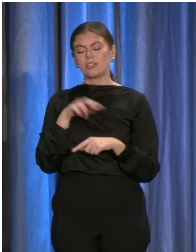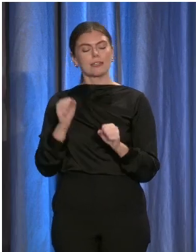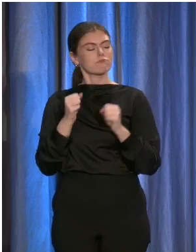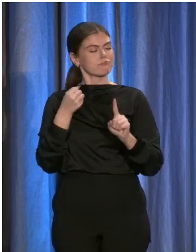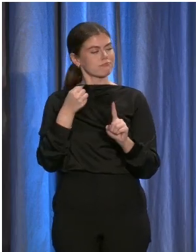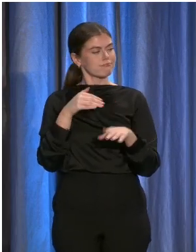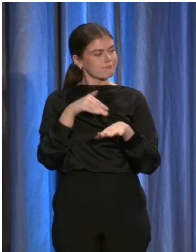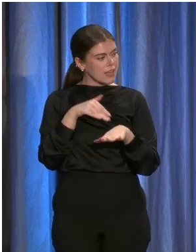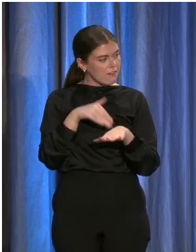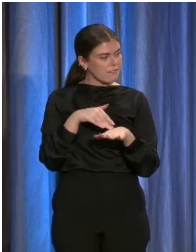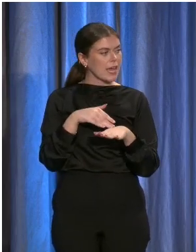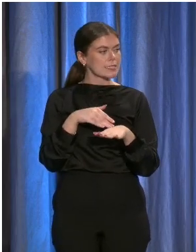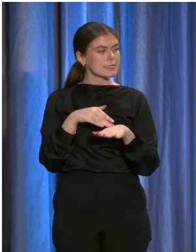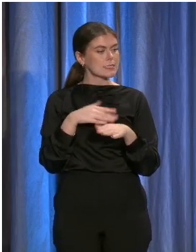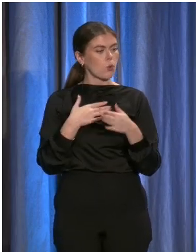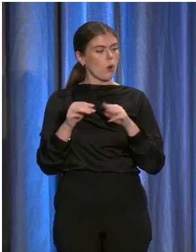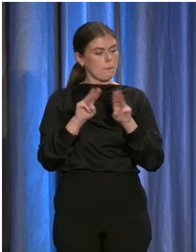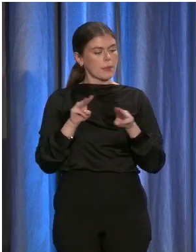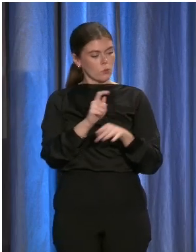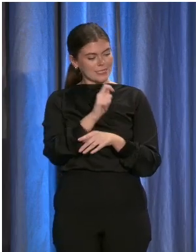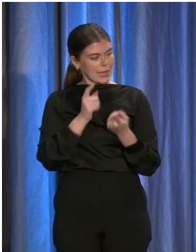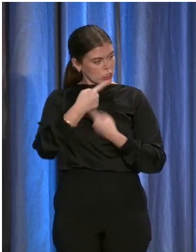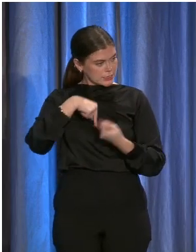on what people were telling us.